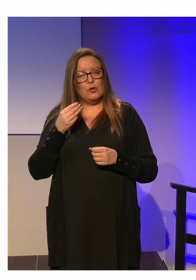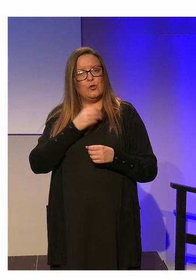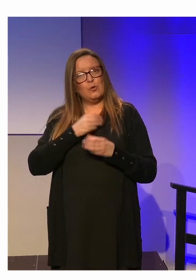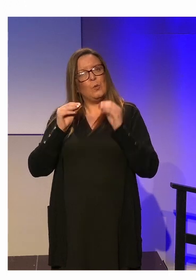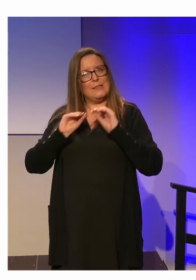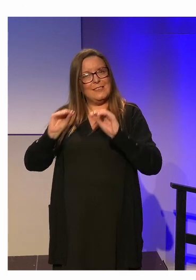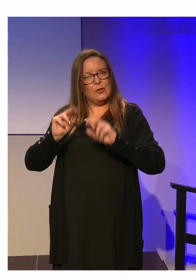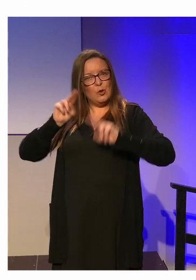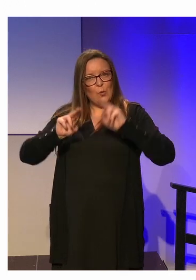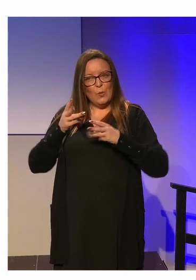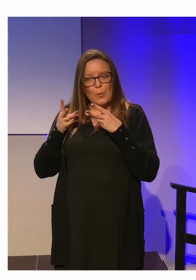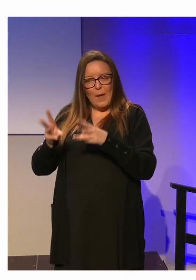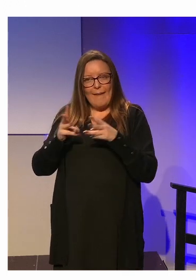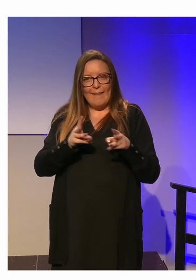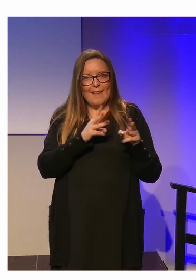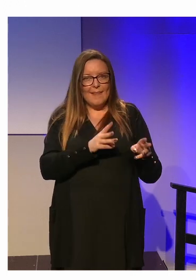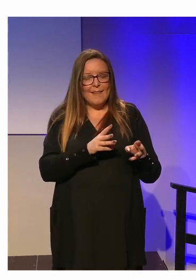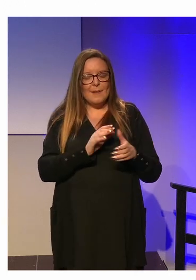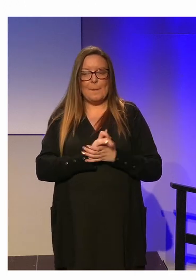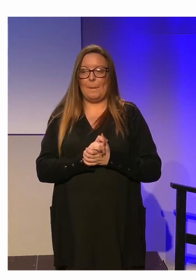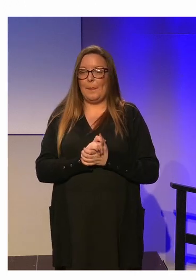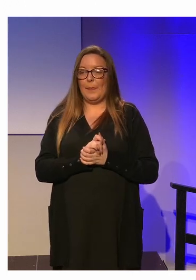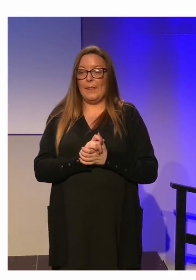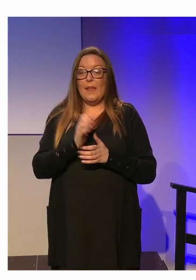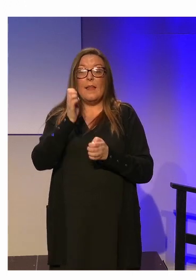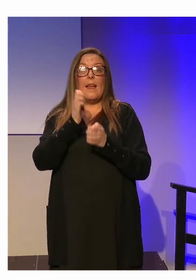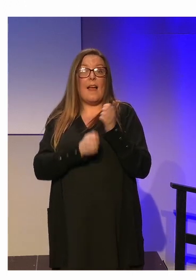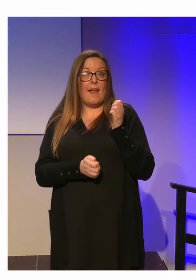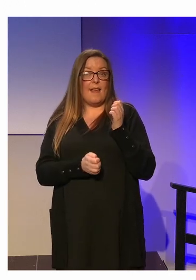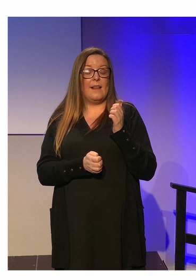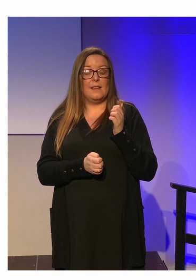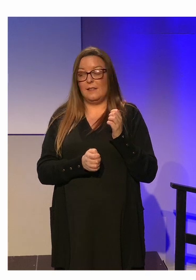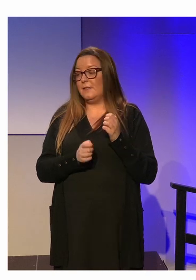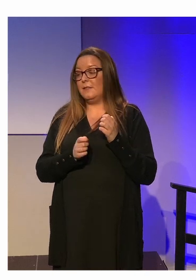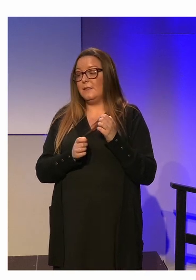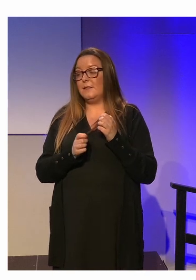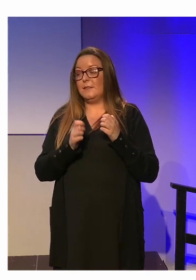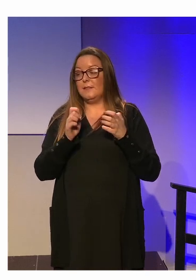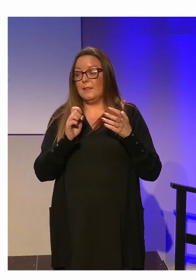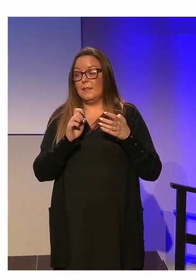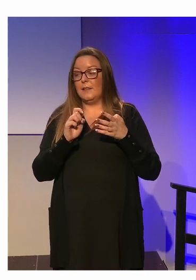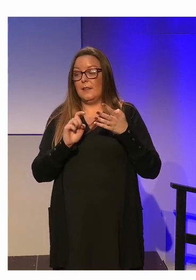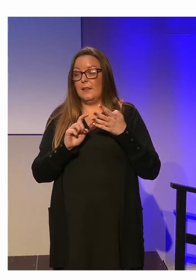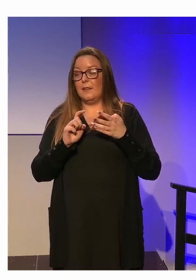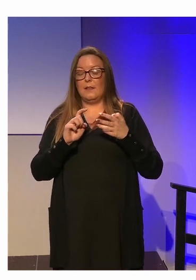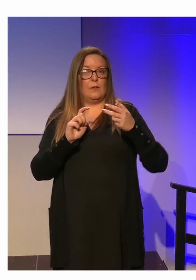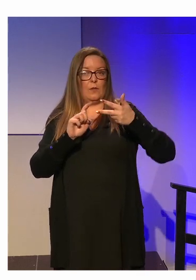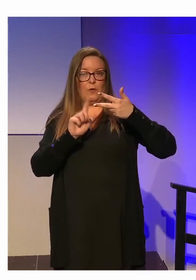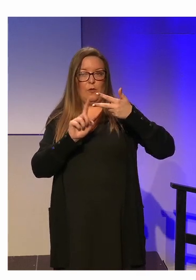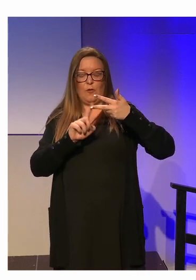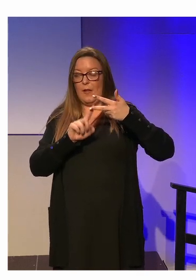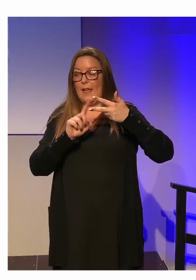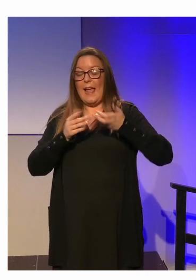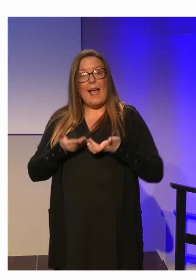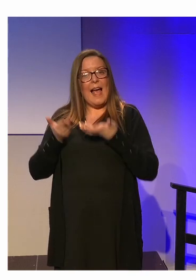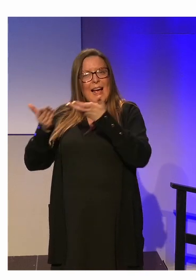in new ways. And at the end is the last one that's highlighted. I'm handing over control to